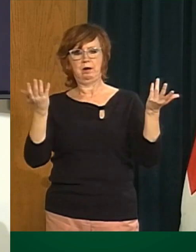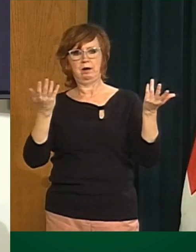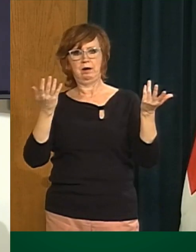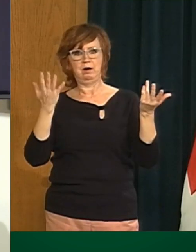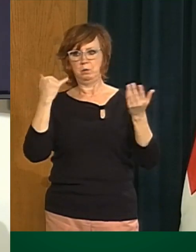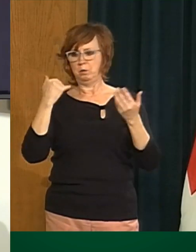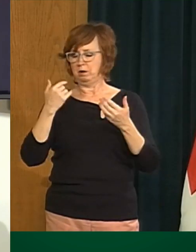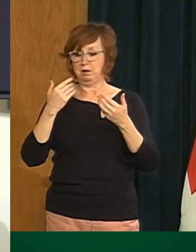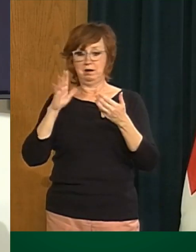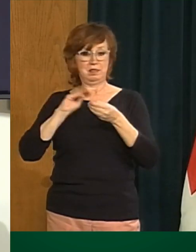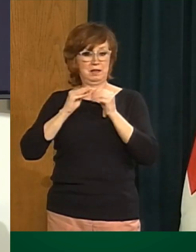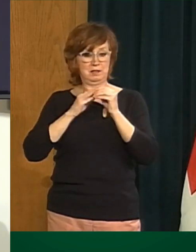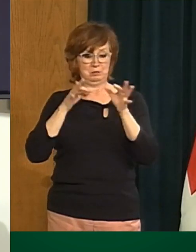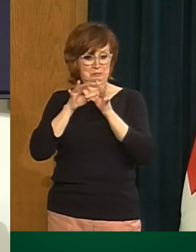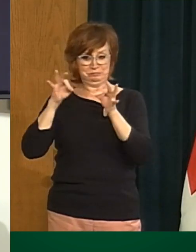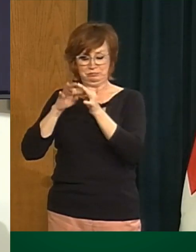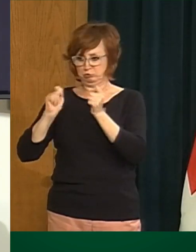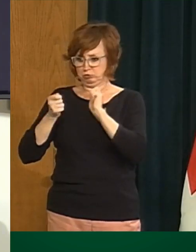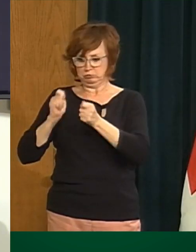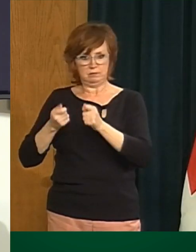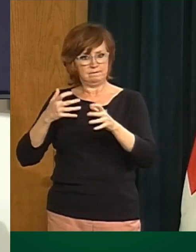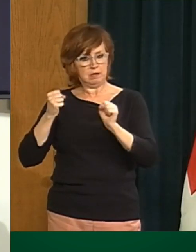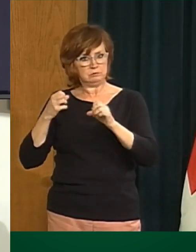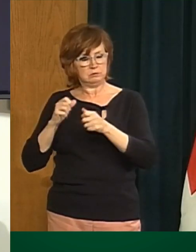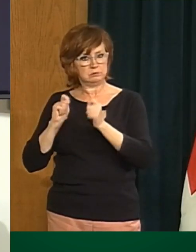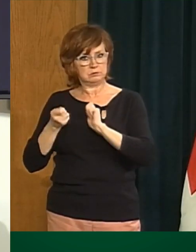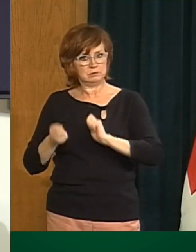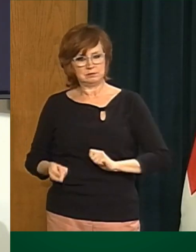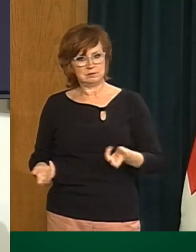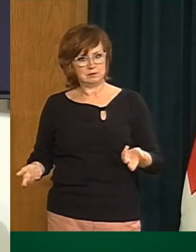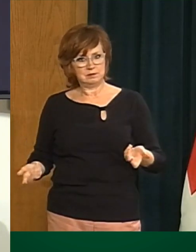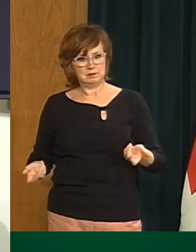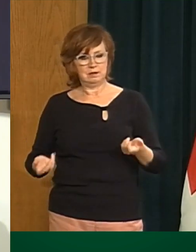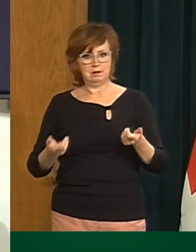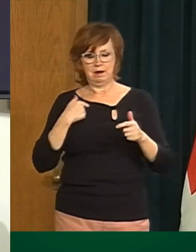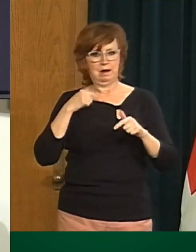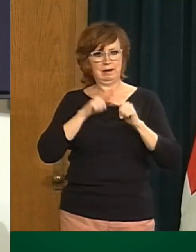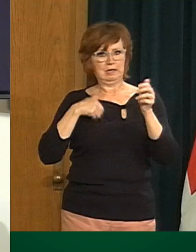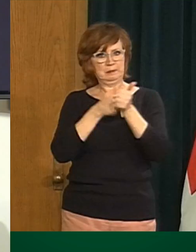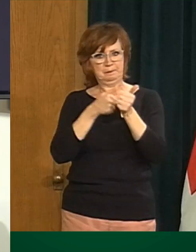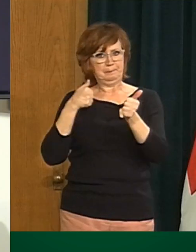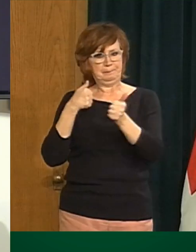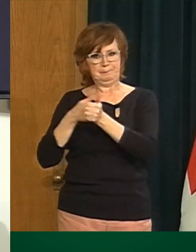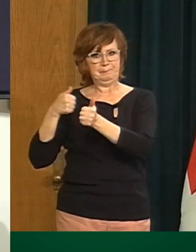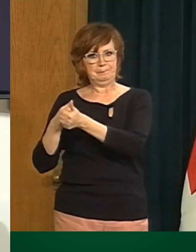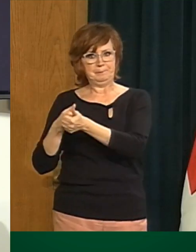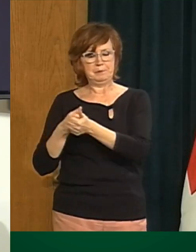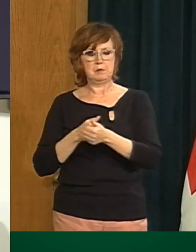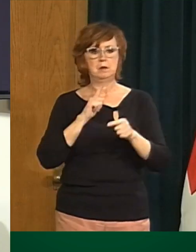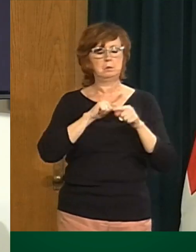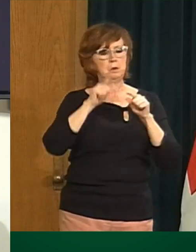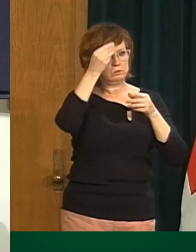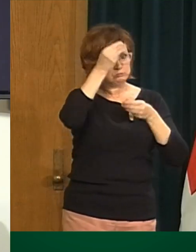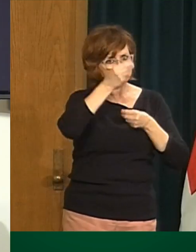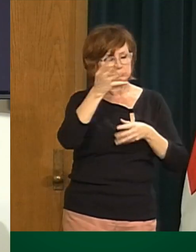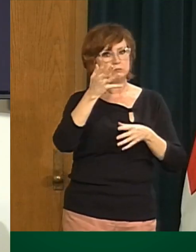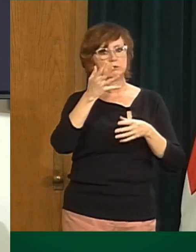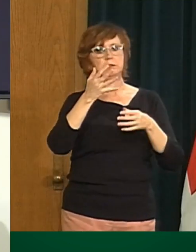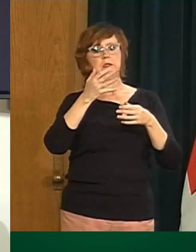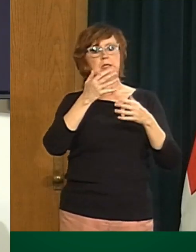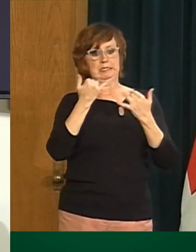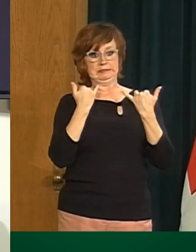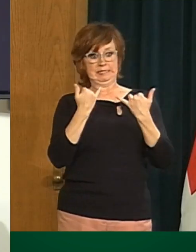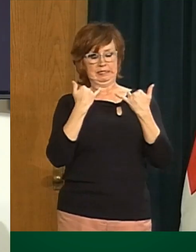to what's going on in the province, particularly what's going on with contact tracing and in cases by each facility and or